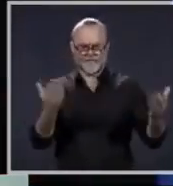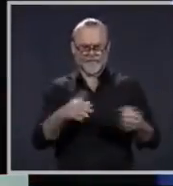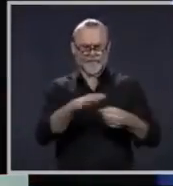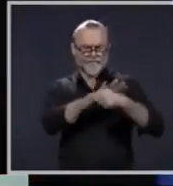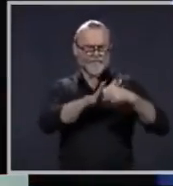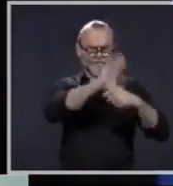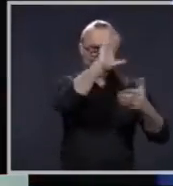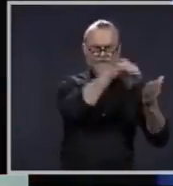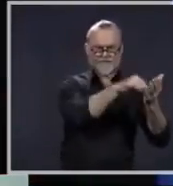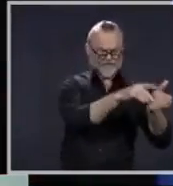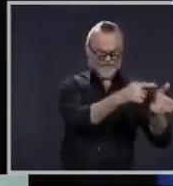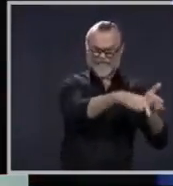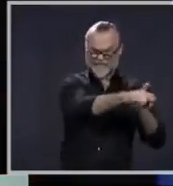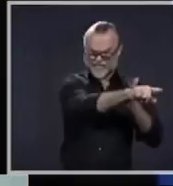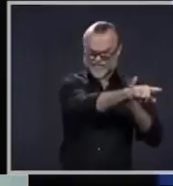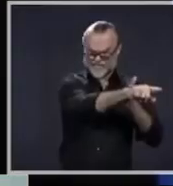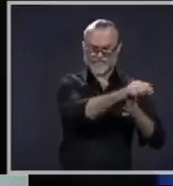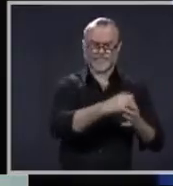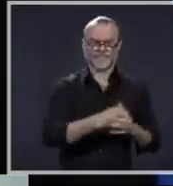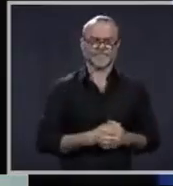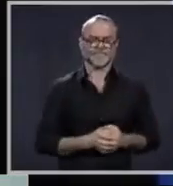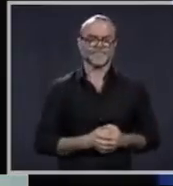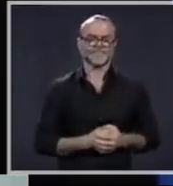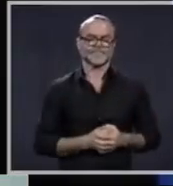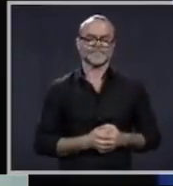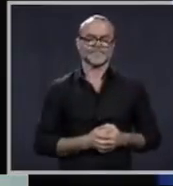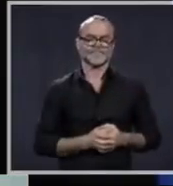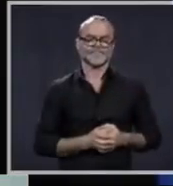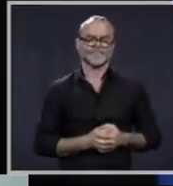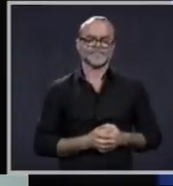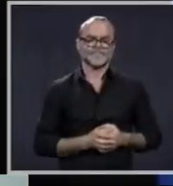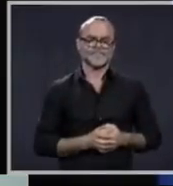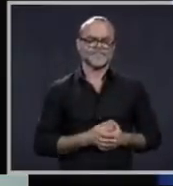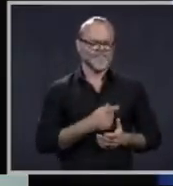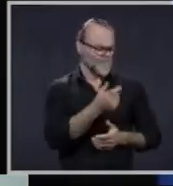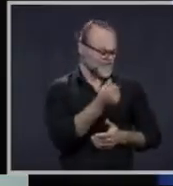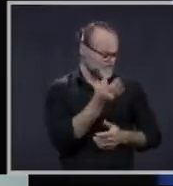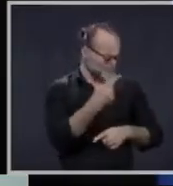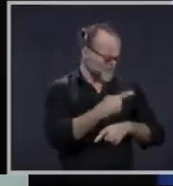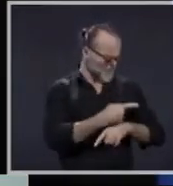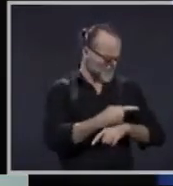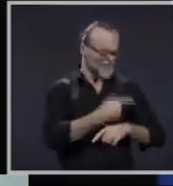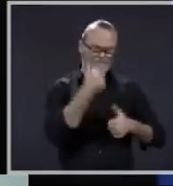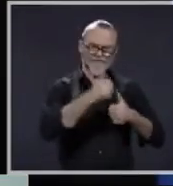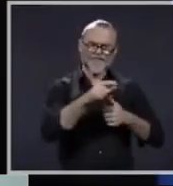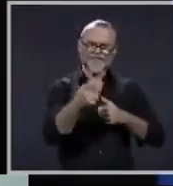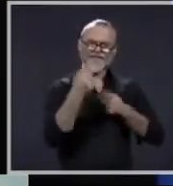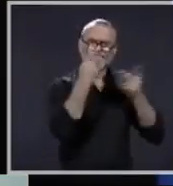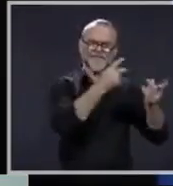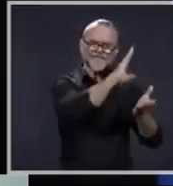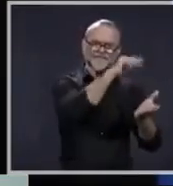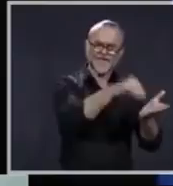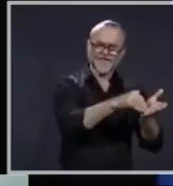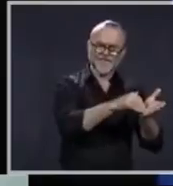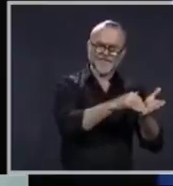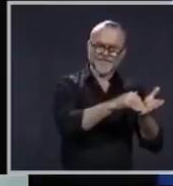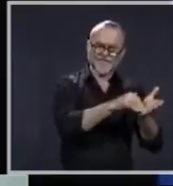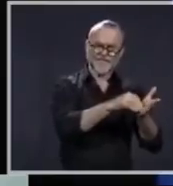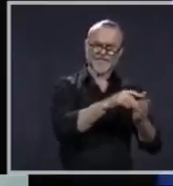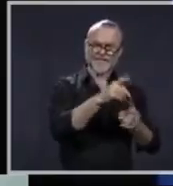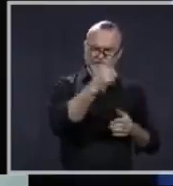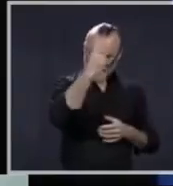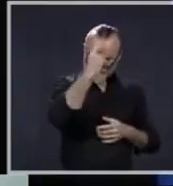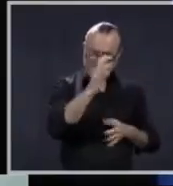is open already in Ontario. I think it's open in most of the states in the United States. I think